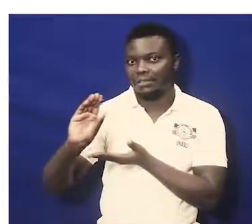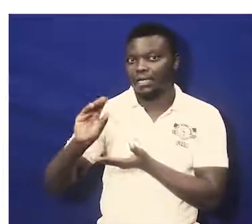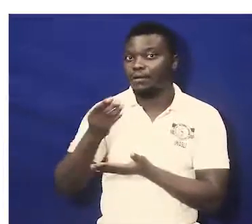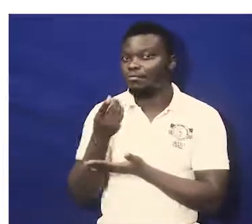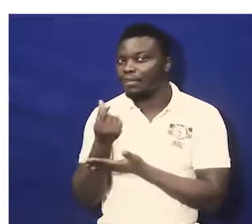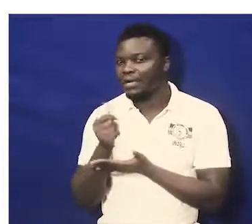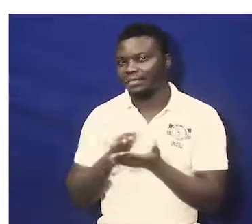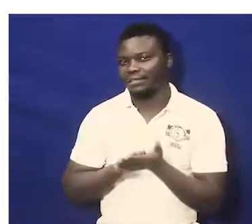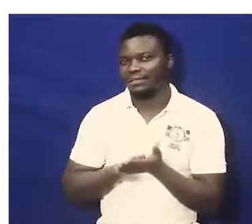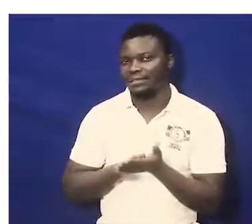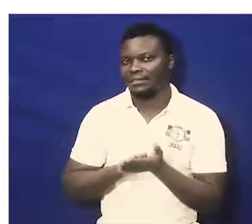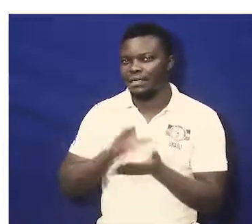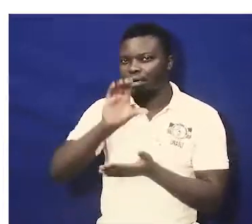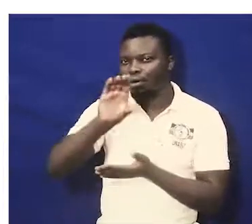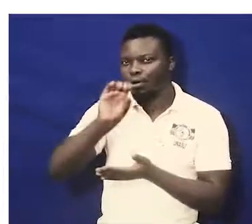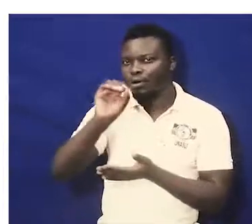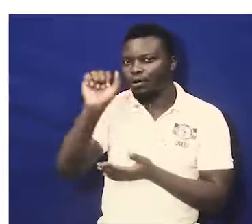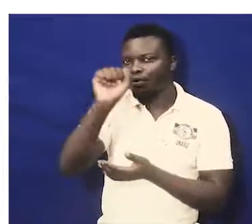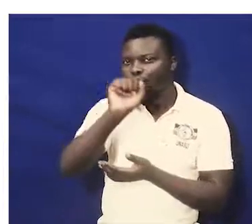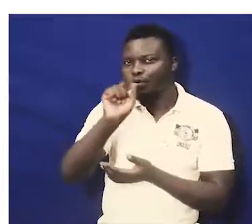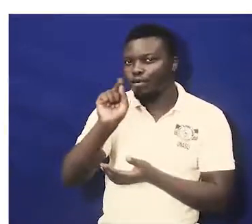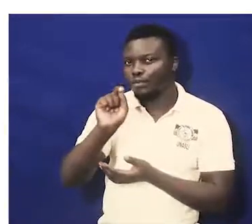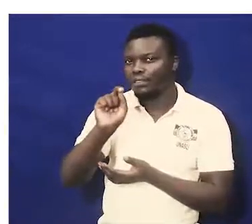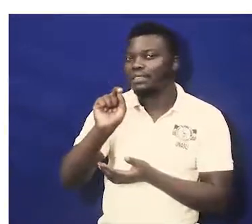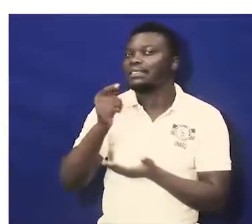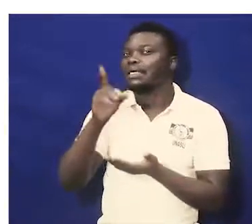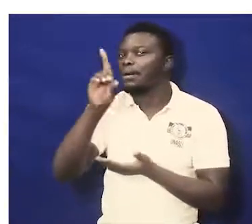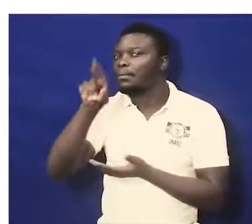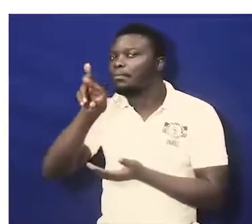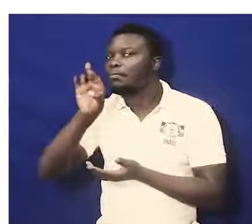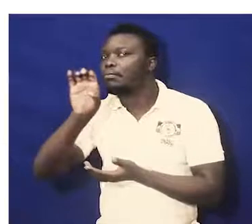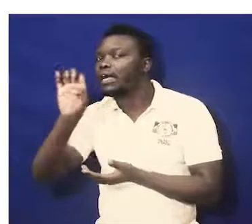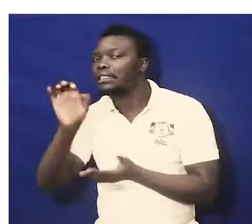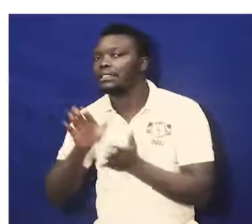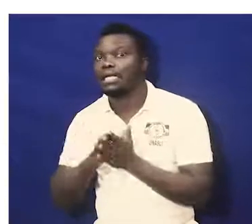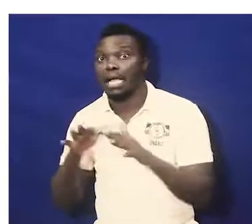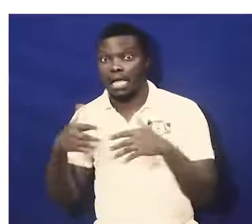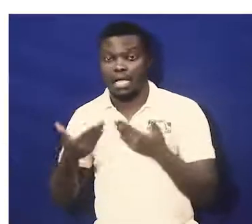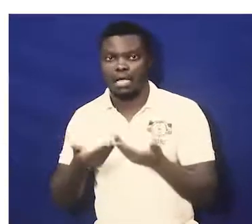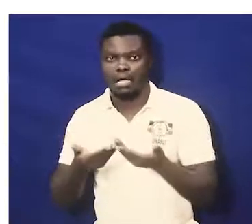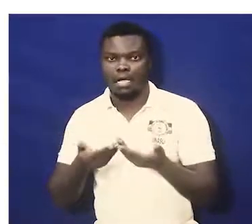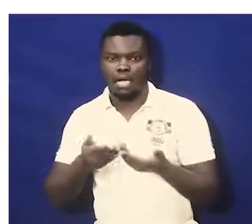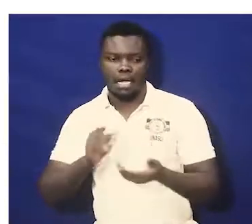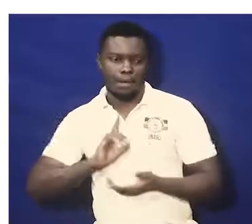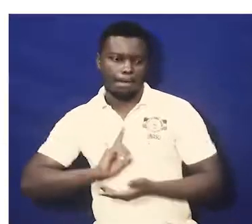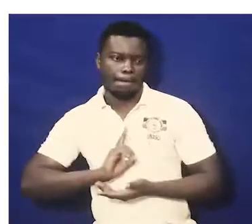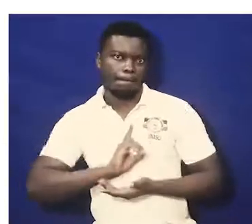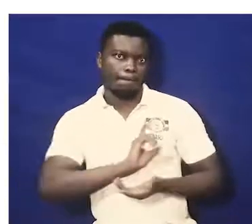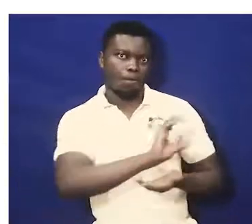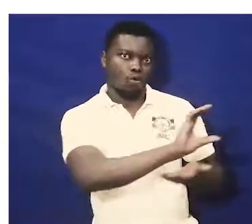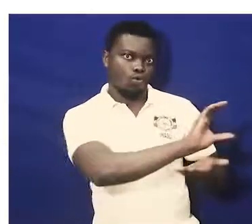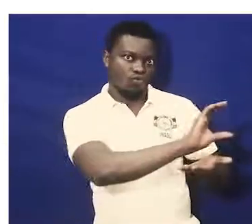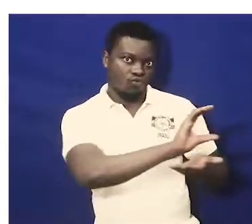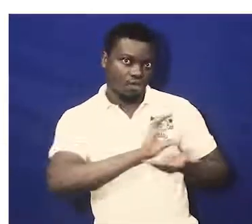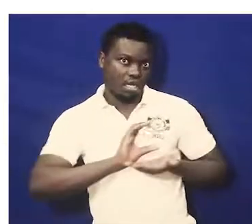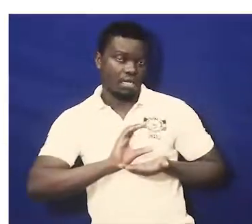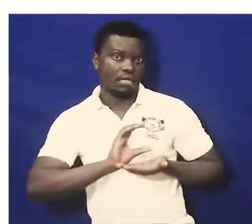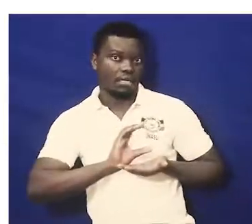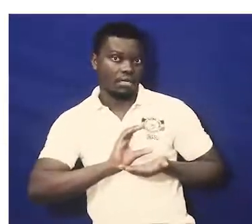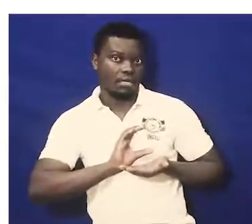Cost price is the price at which the retailer buys items from